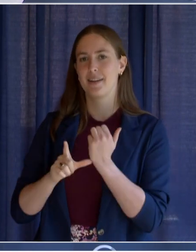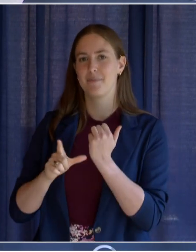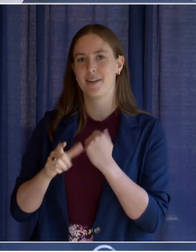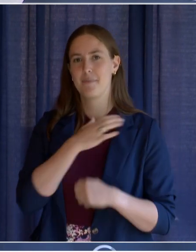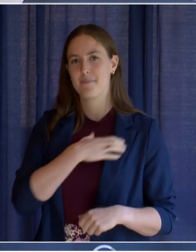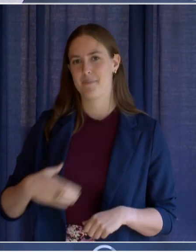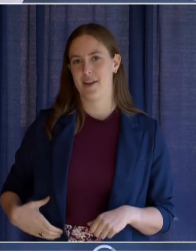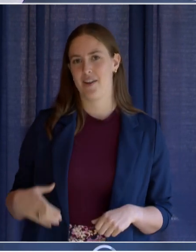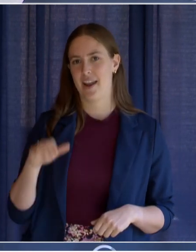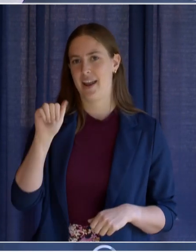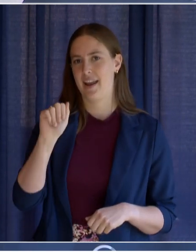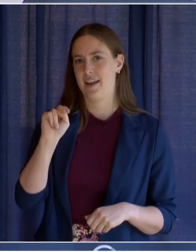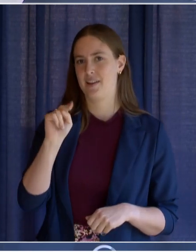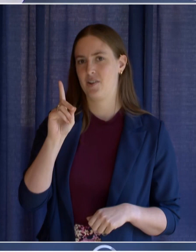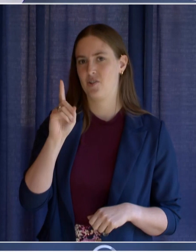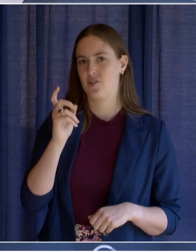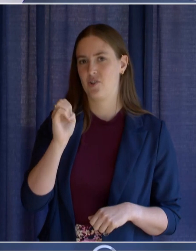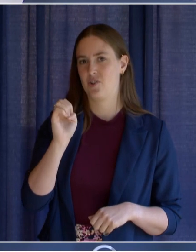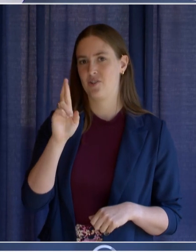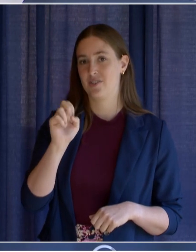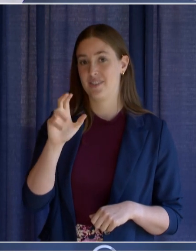taking the time out to be here today.